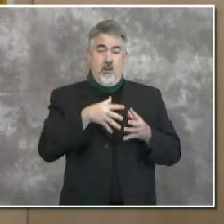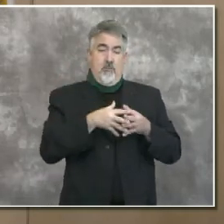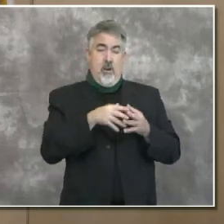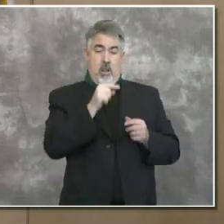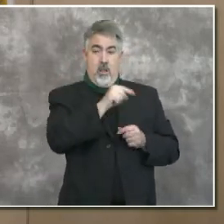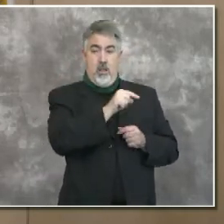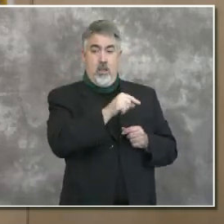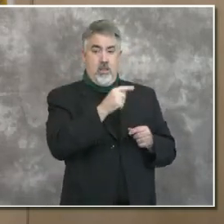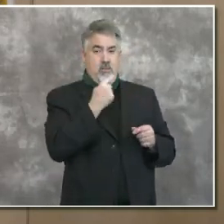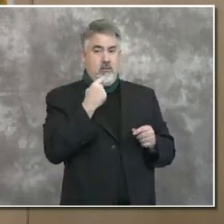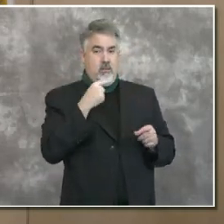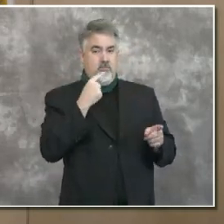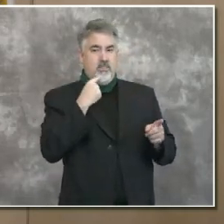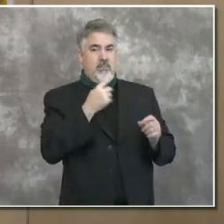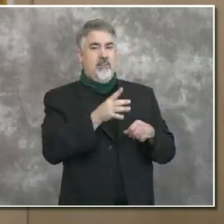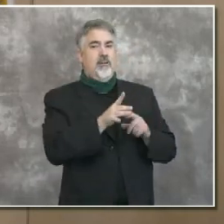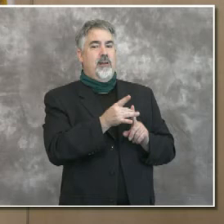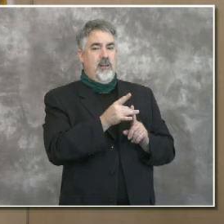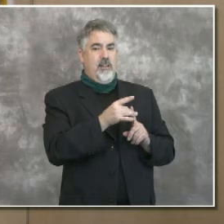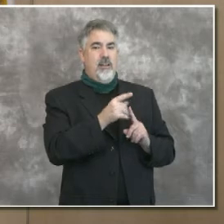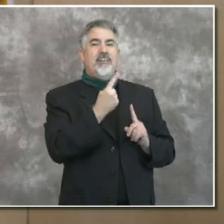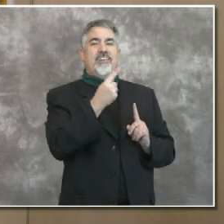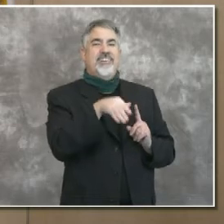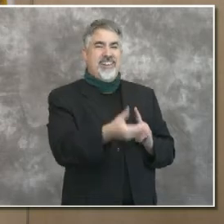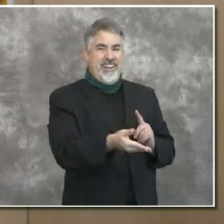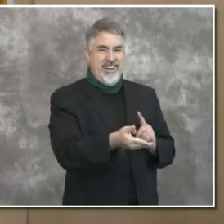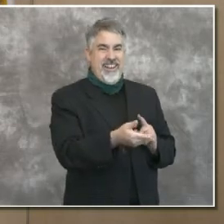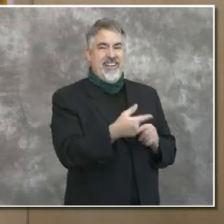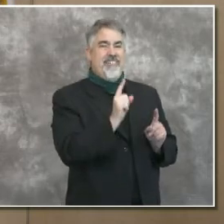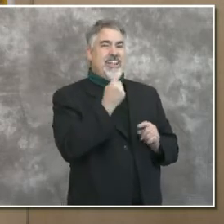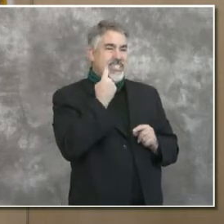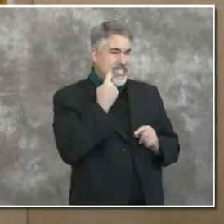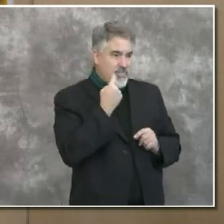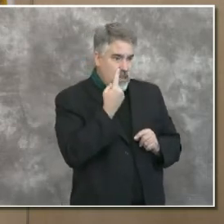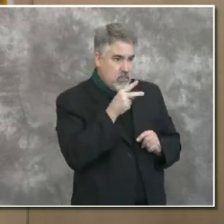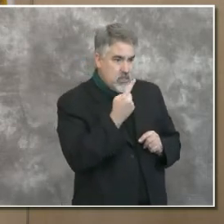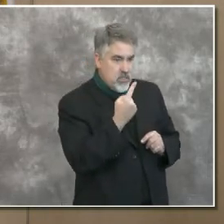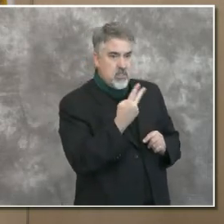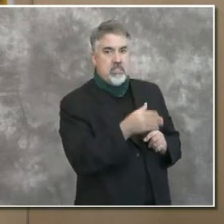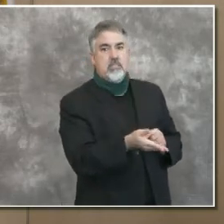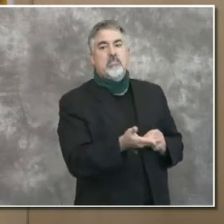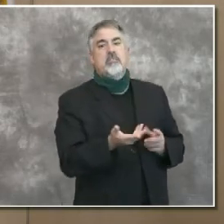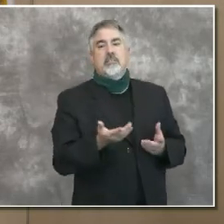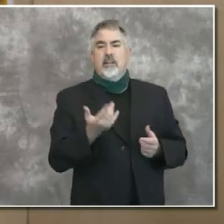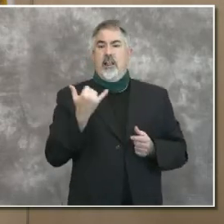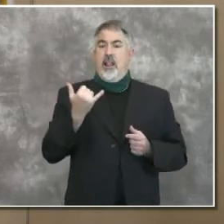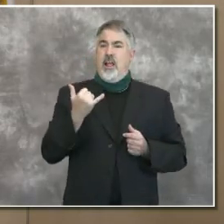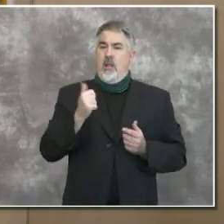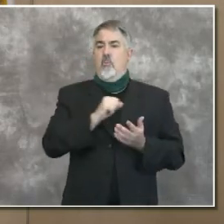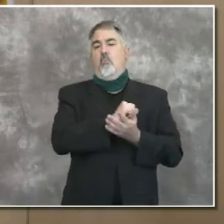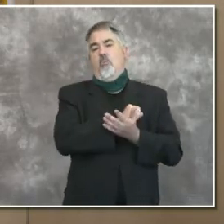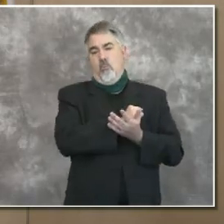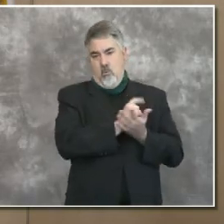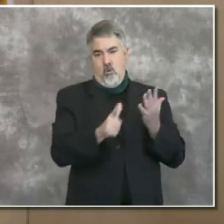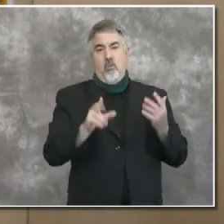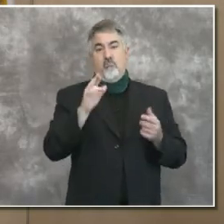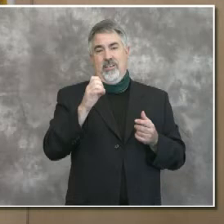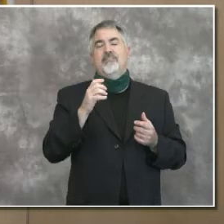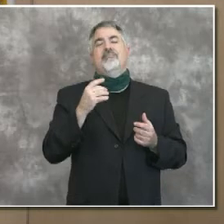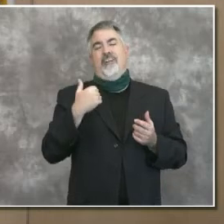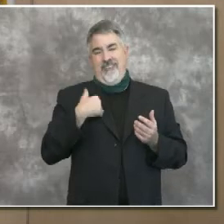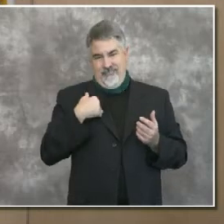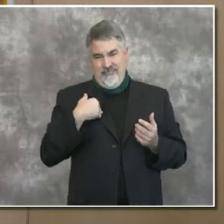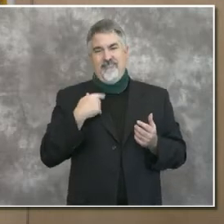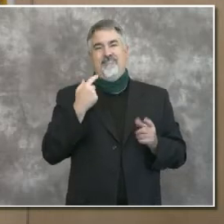that have succumbed to deaths. But there are now individuals in all of the various race and